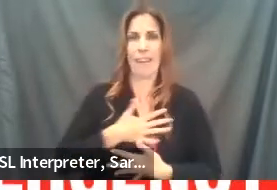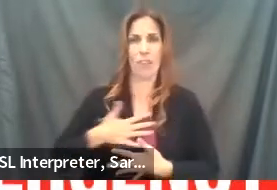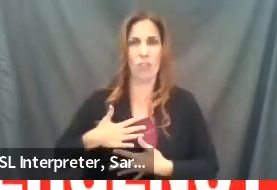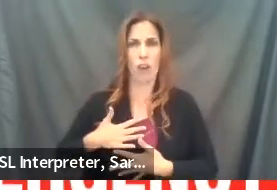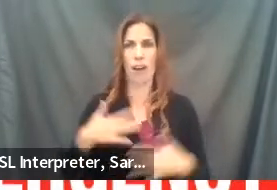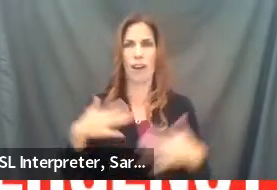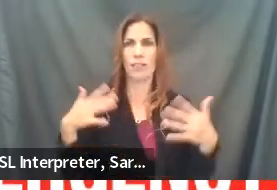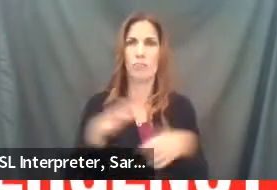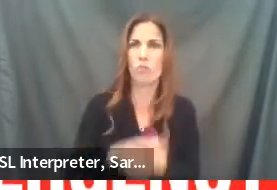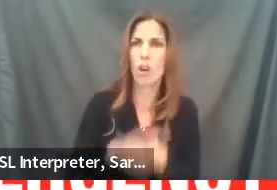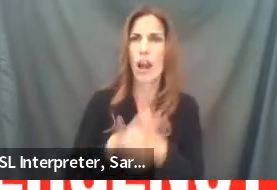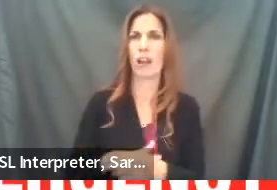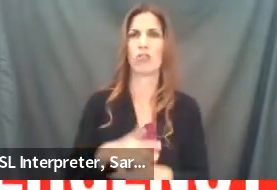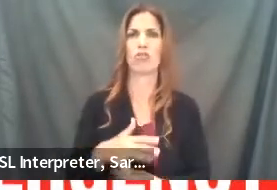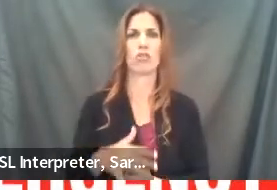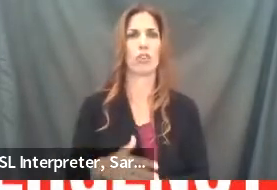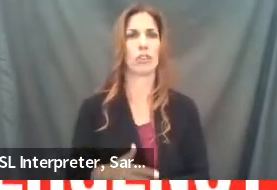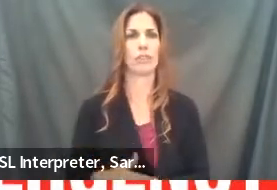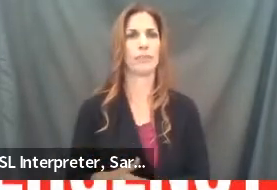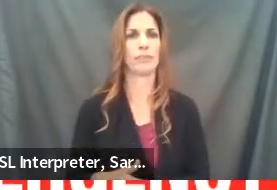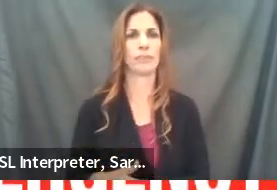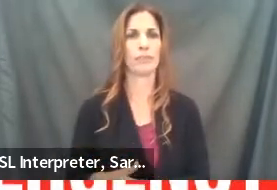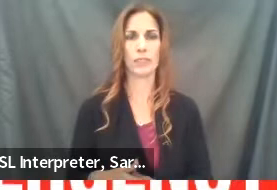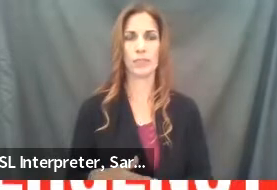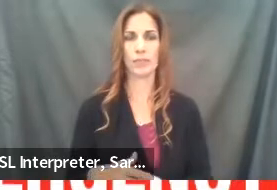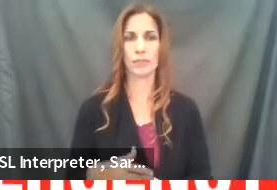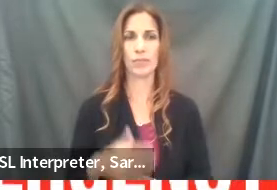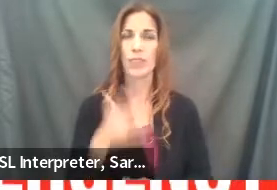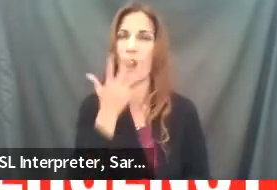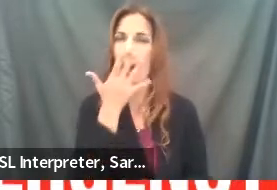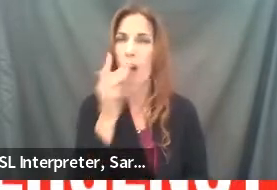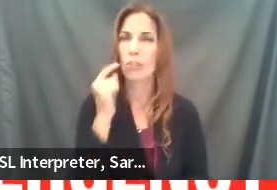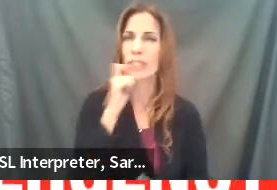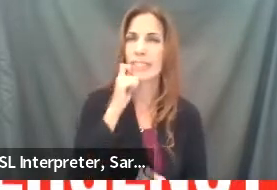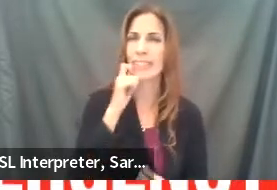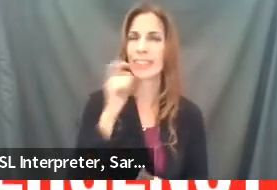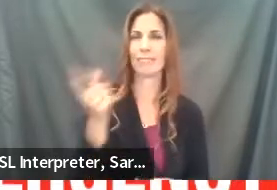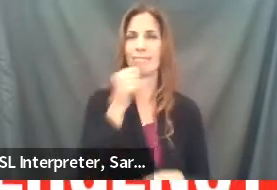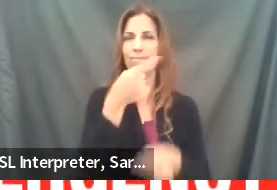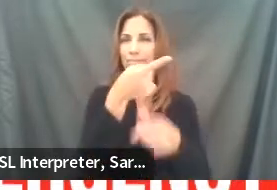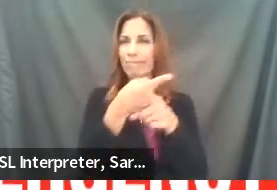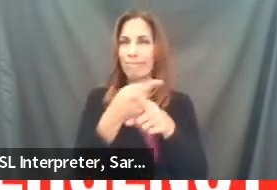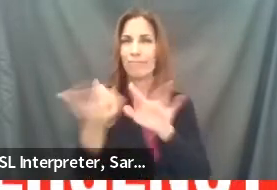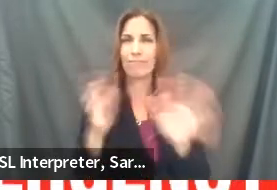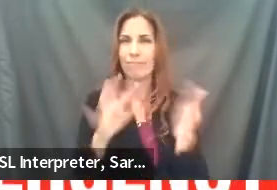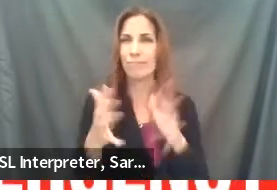chest, discoloration in the skin, nail beds and lips.